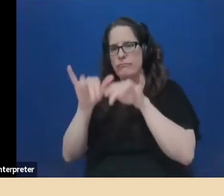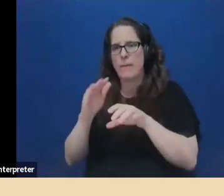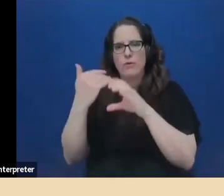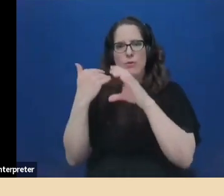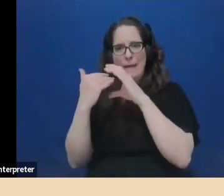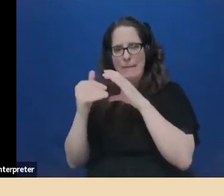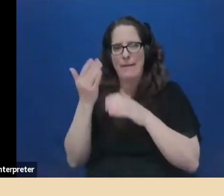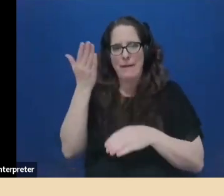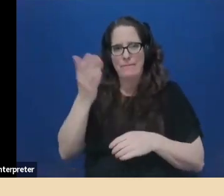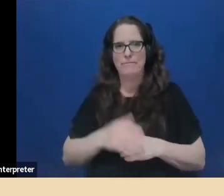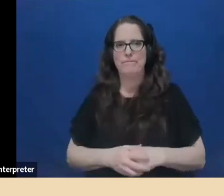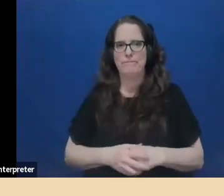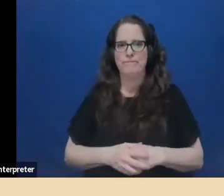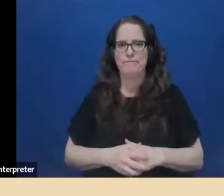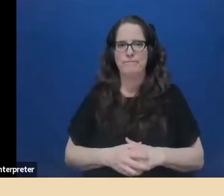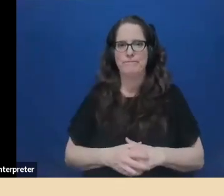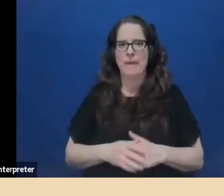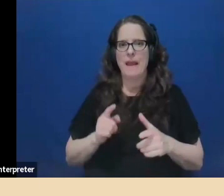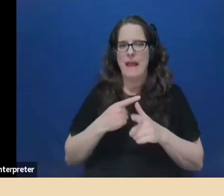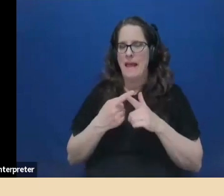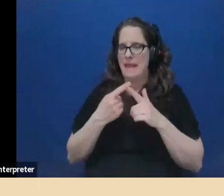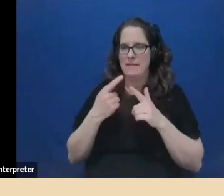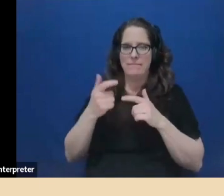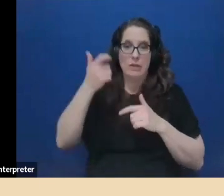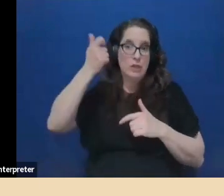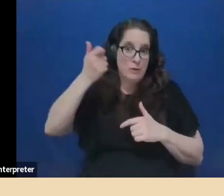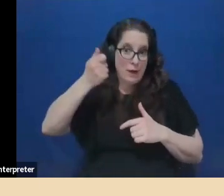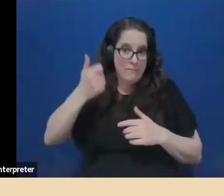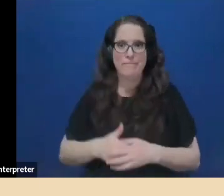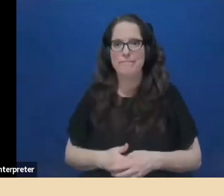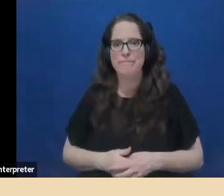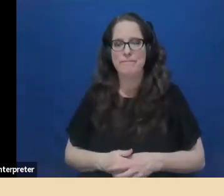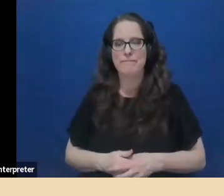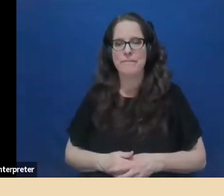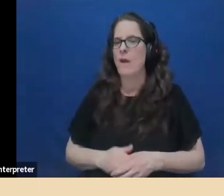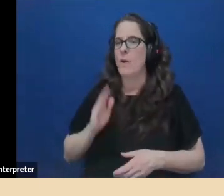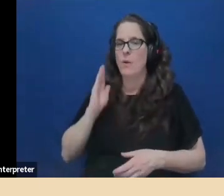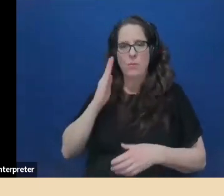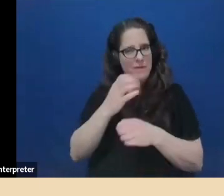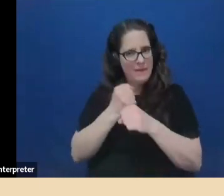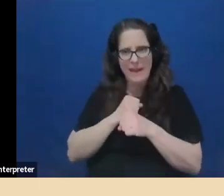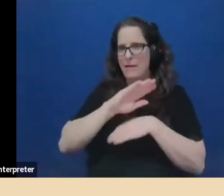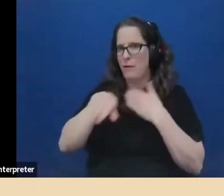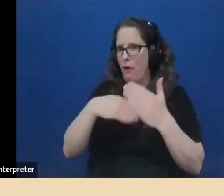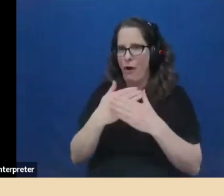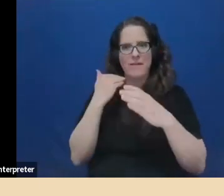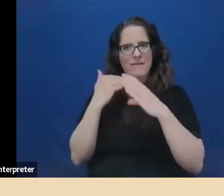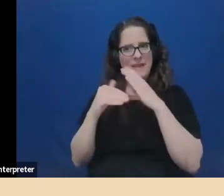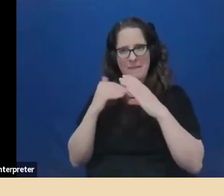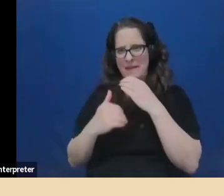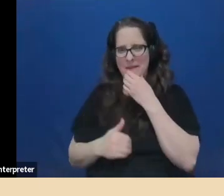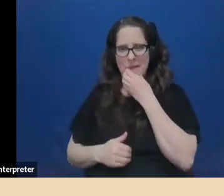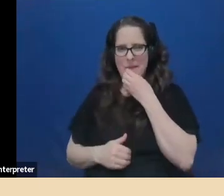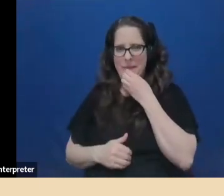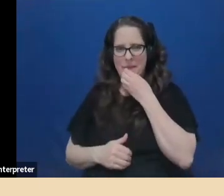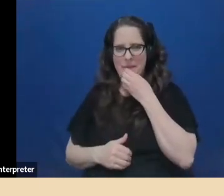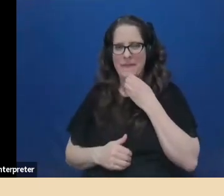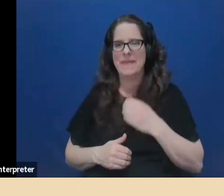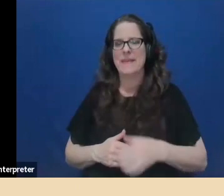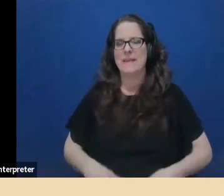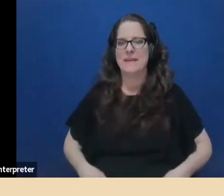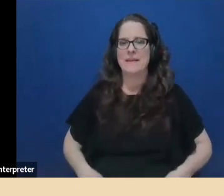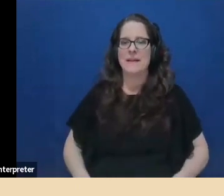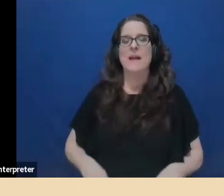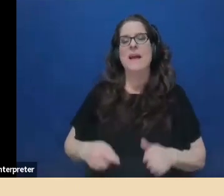here at the bottom and hit subscribe, and you'll get all of our emails. And like anything else, sometimes that's once or twice a